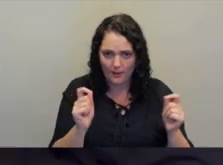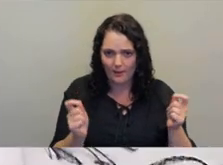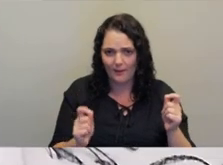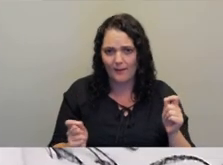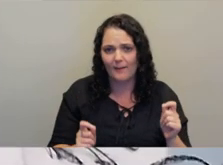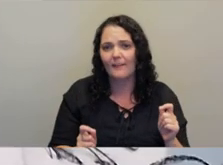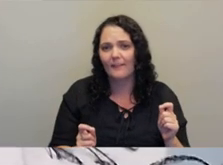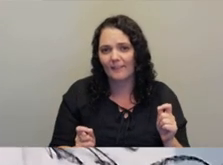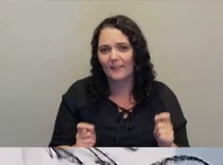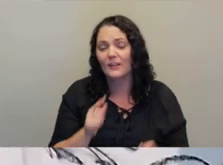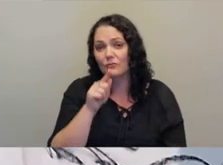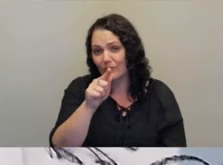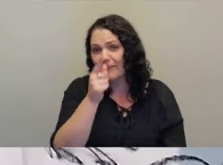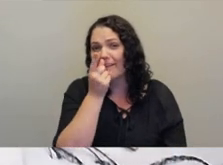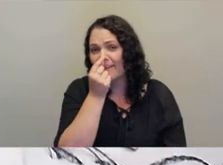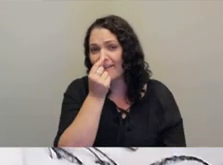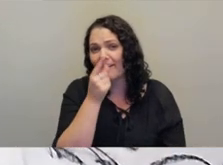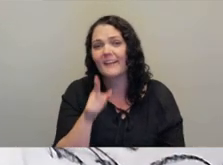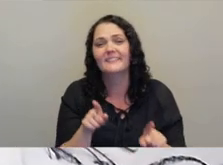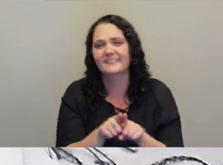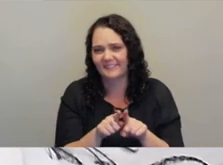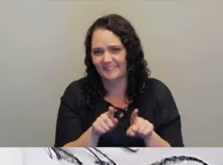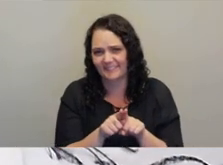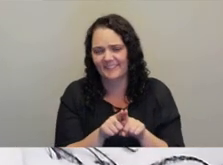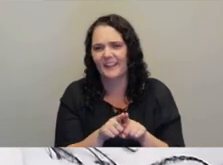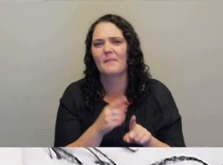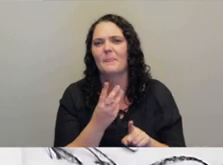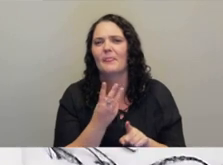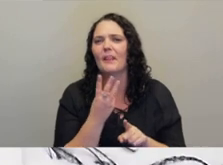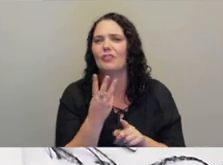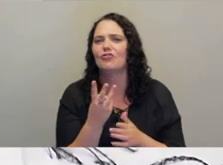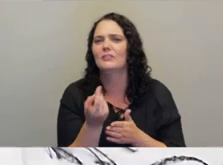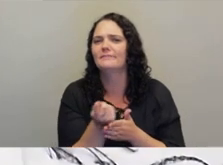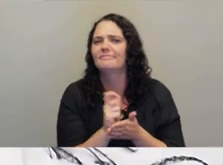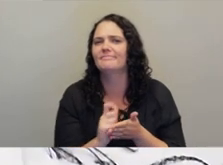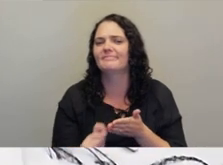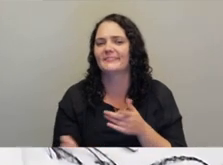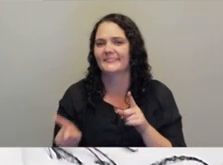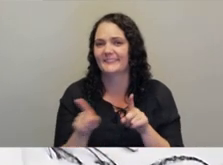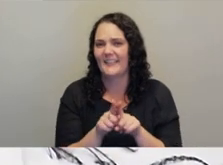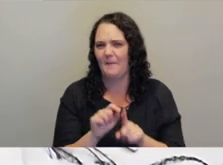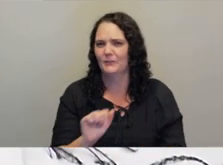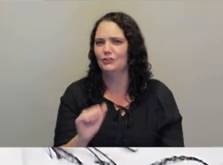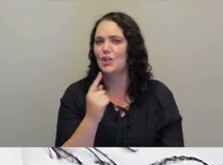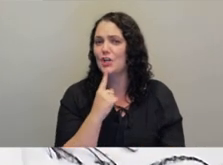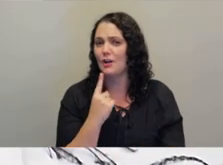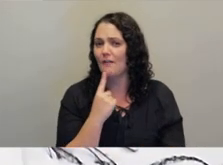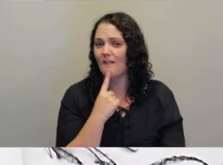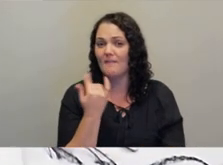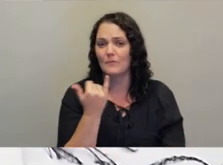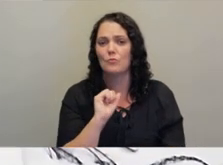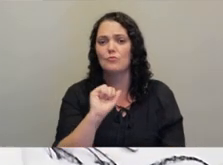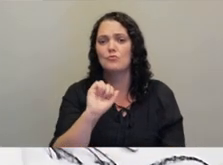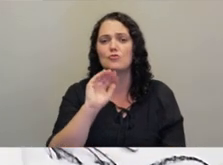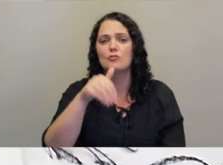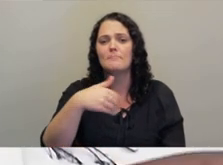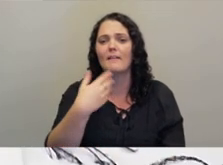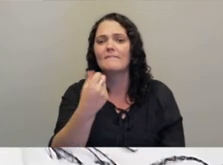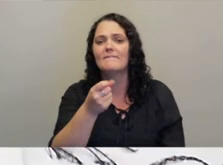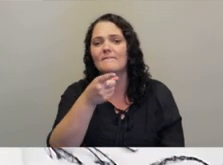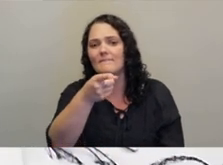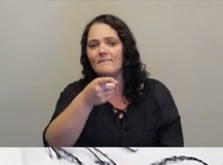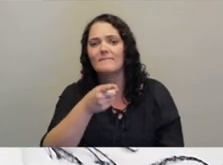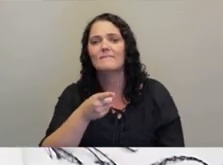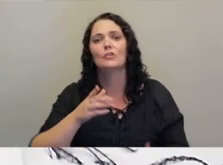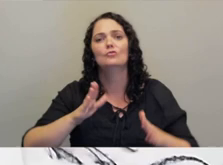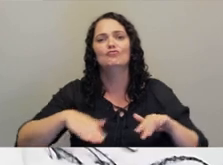replicate that that three crayons, that trois crayons style, with crayons that you might have lying around the house.